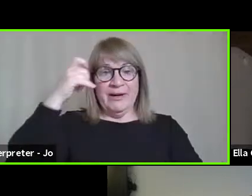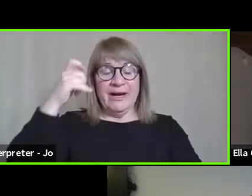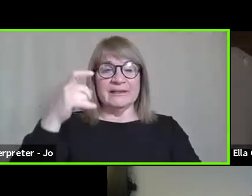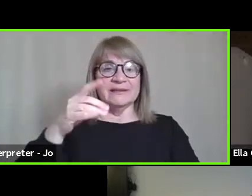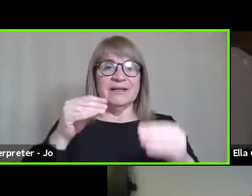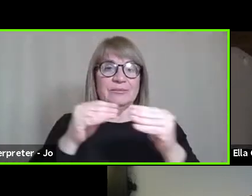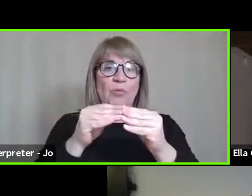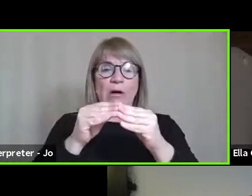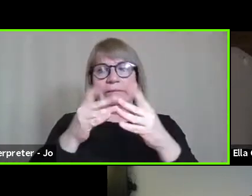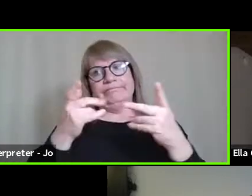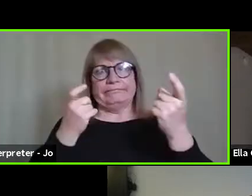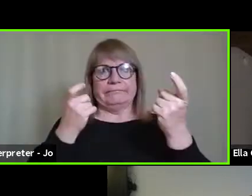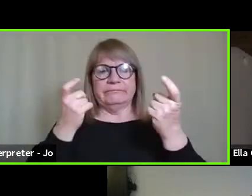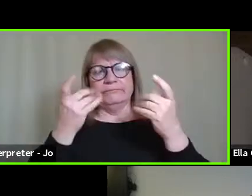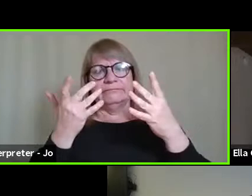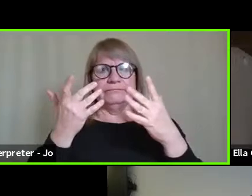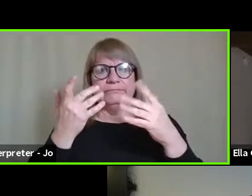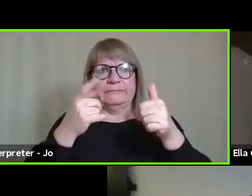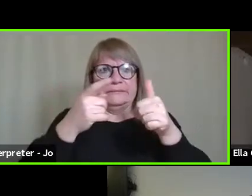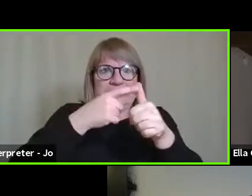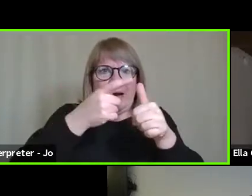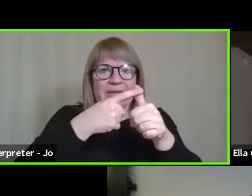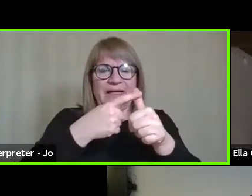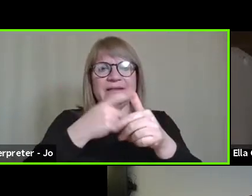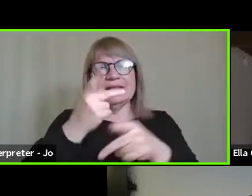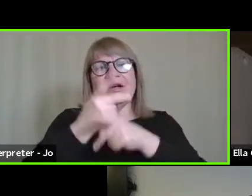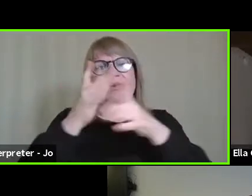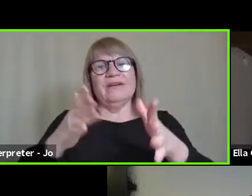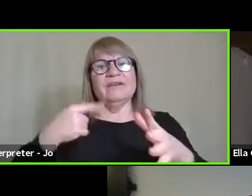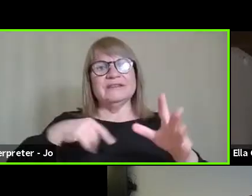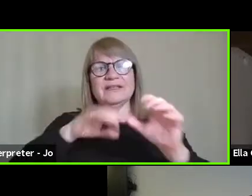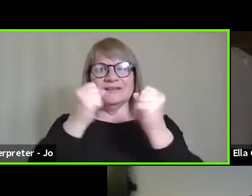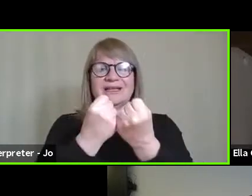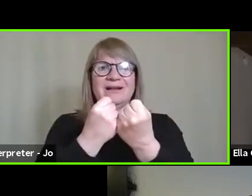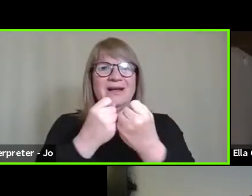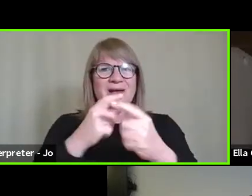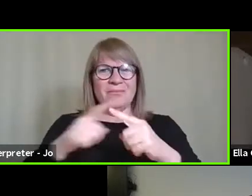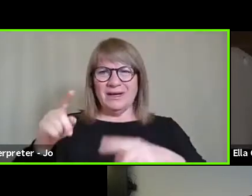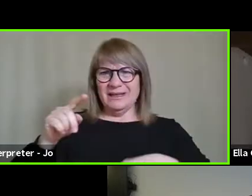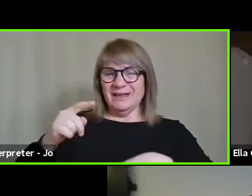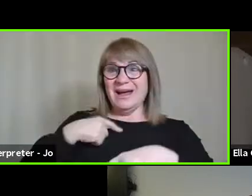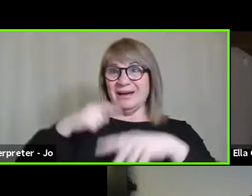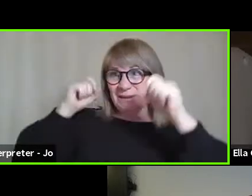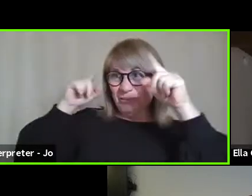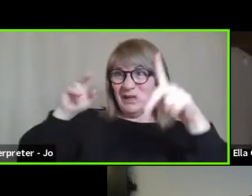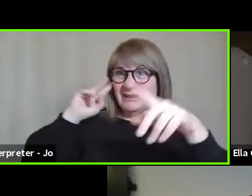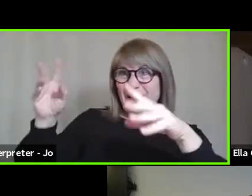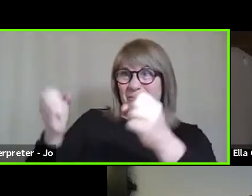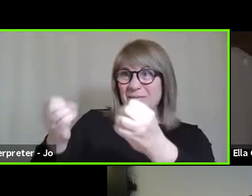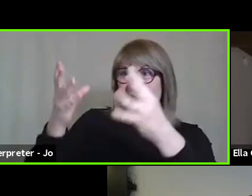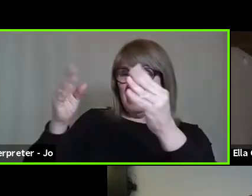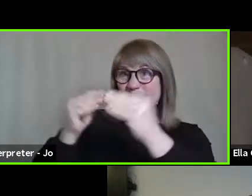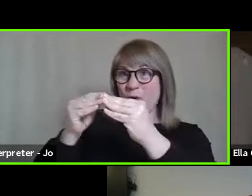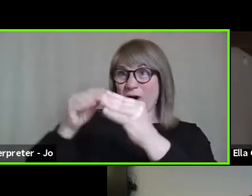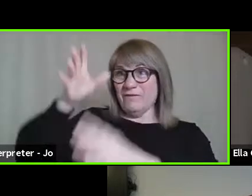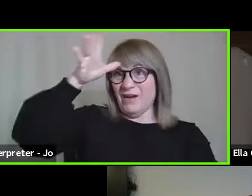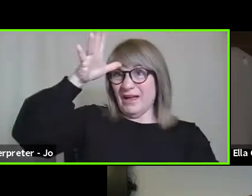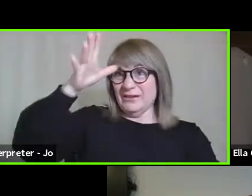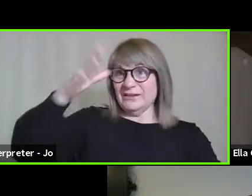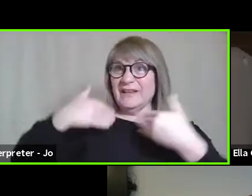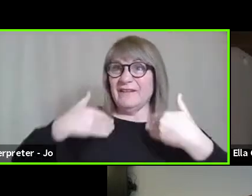typically in our society um but we saw many more fathers than i would have imagined many many physically disabled